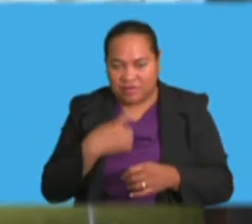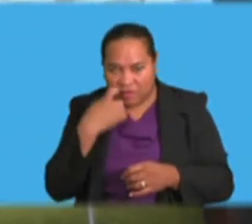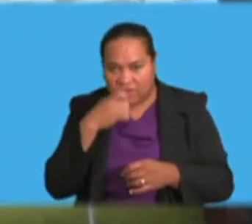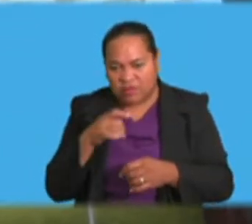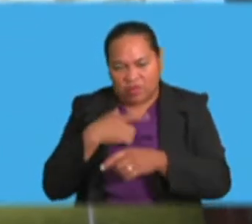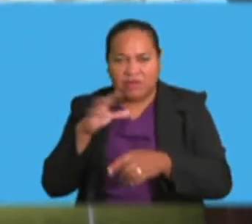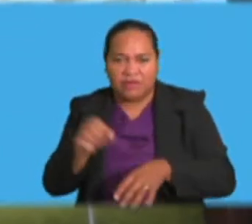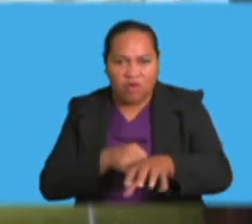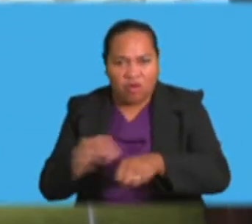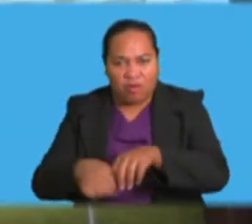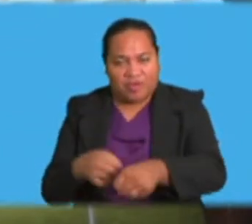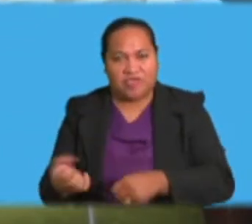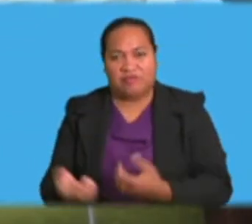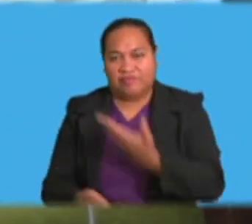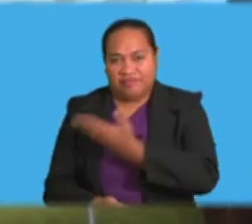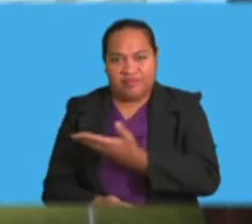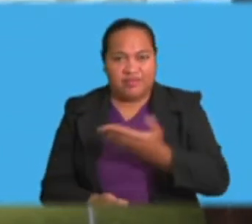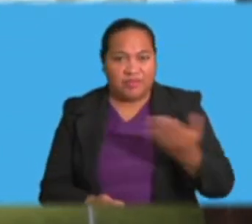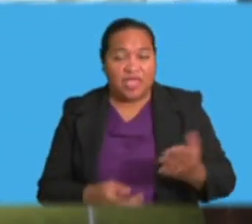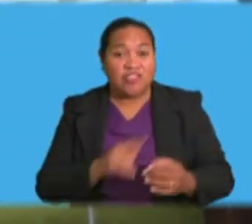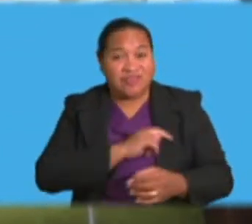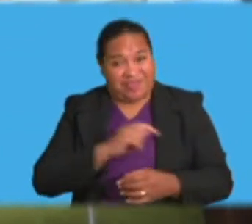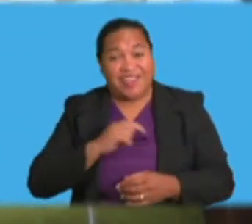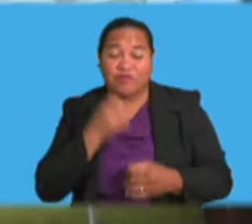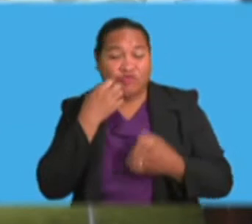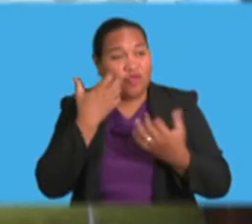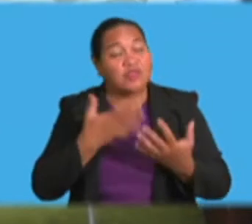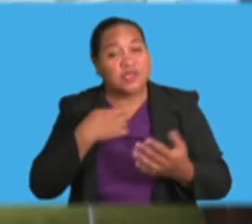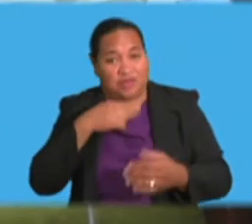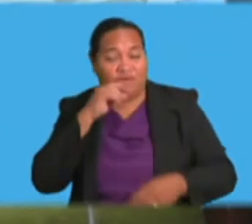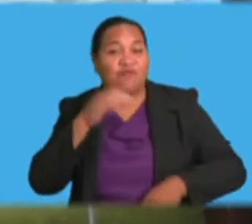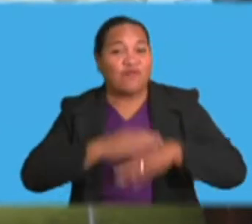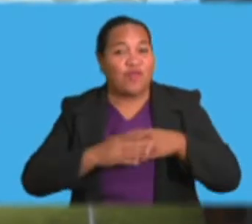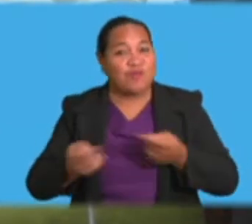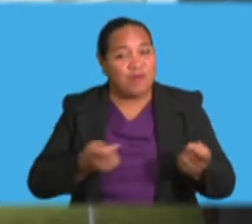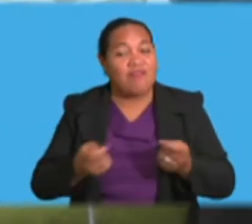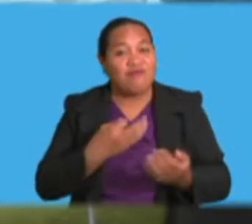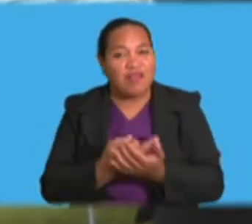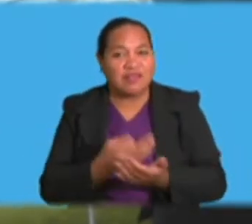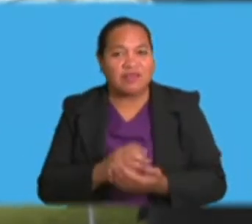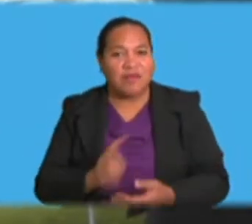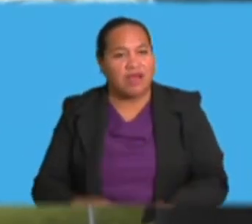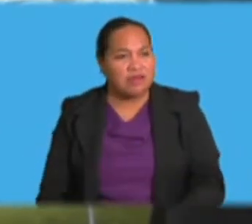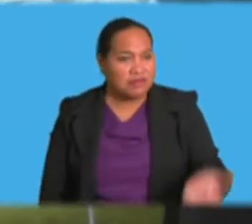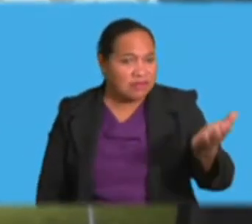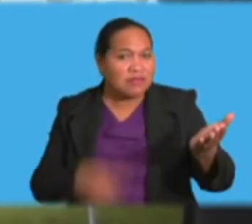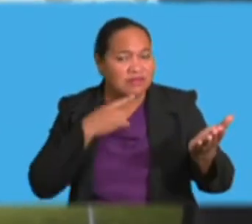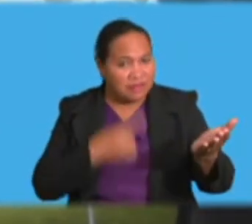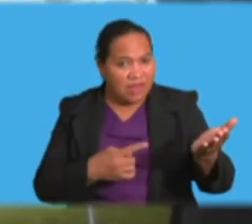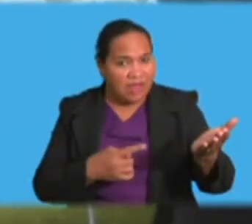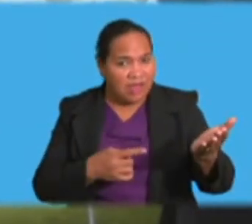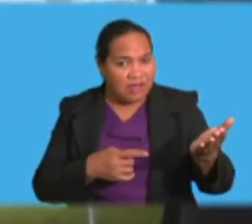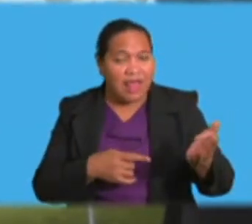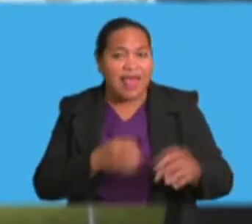corruption. Despite the Fiji Pine Trust demonstrating that they poorly manage funds, Honourable Nawaikula is saying that government